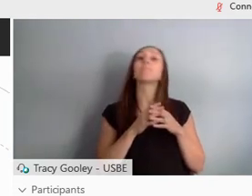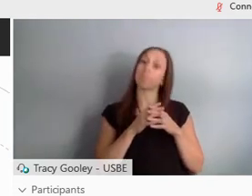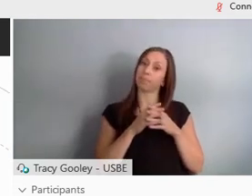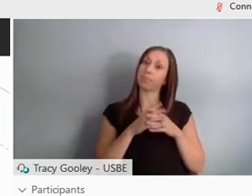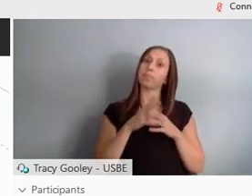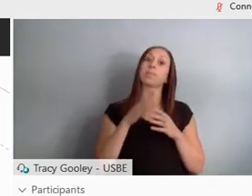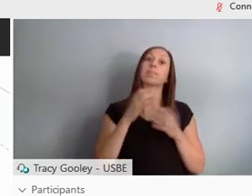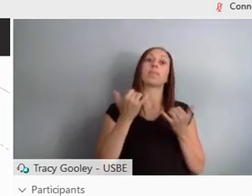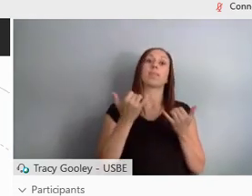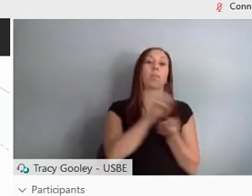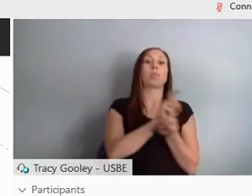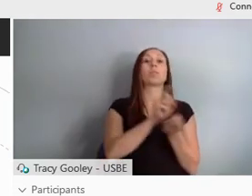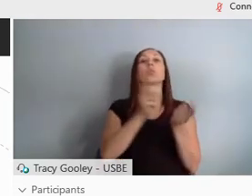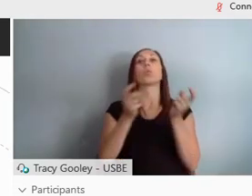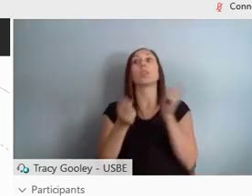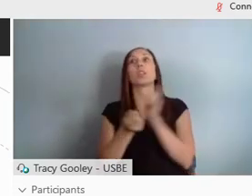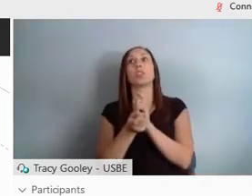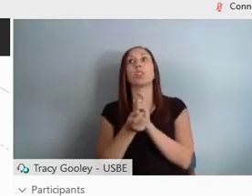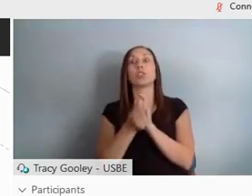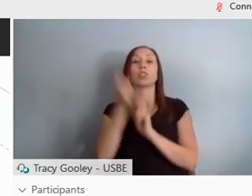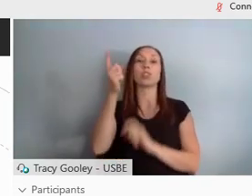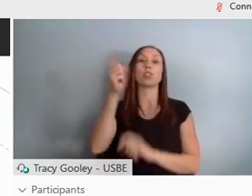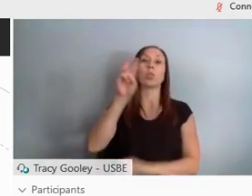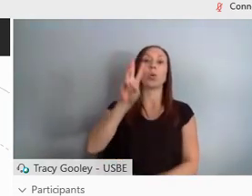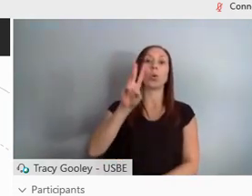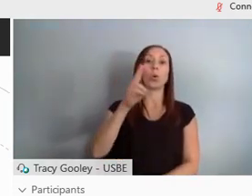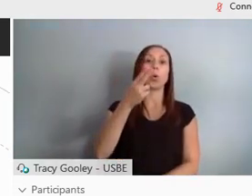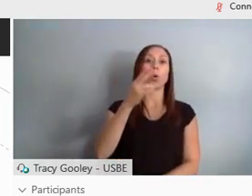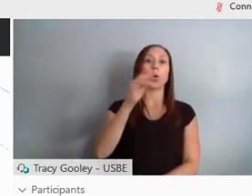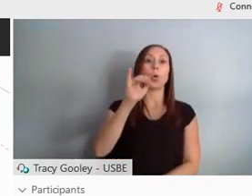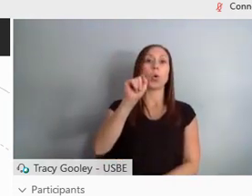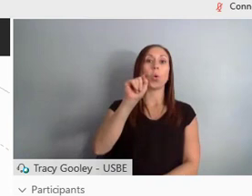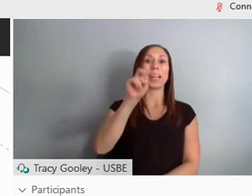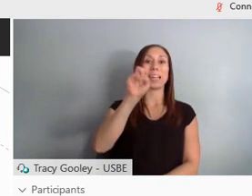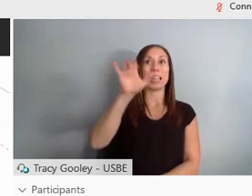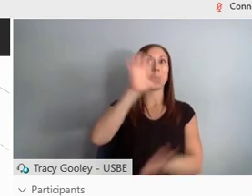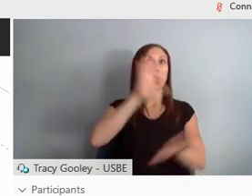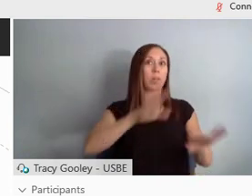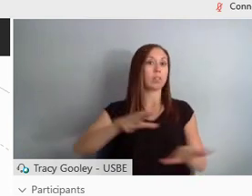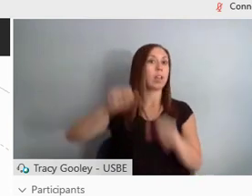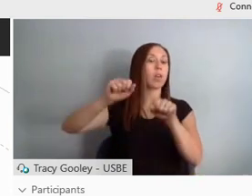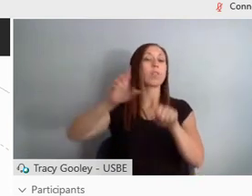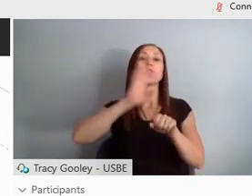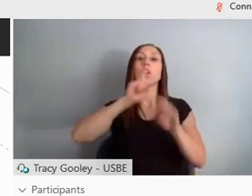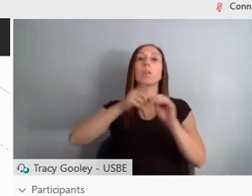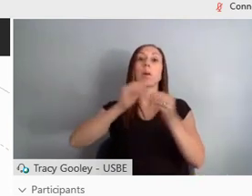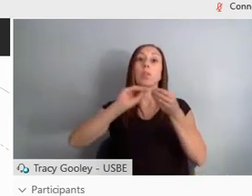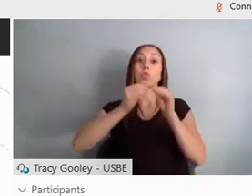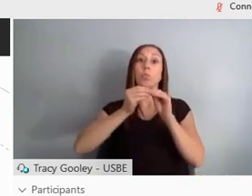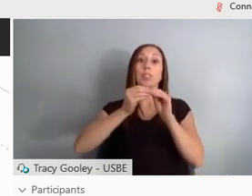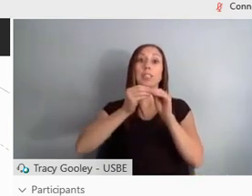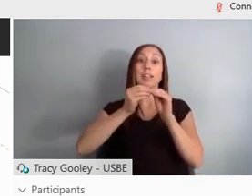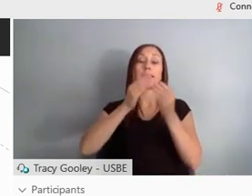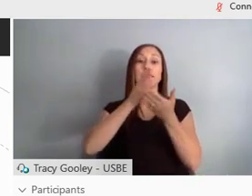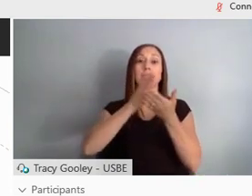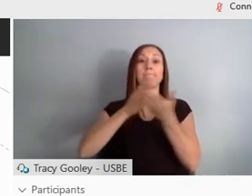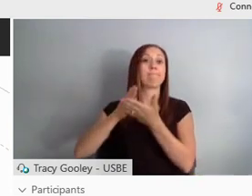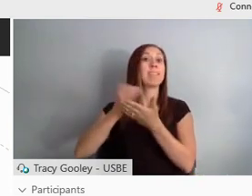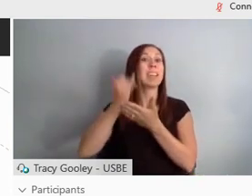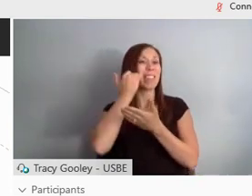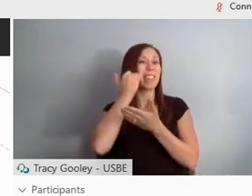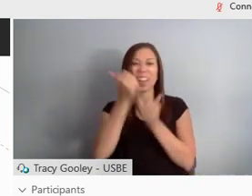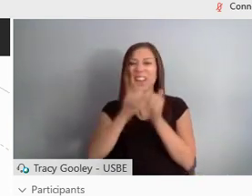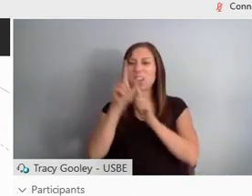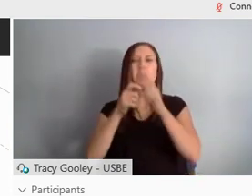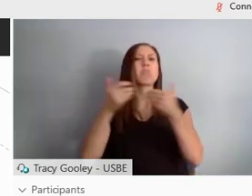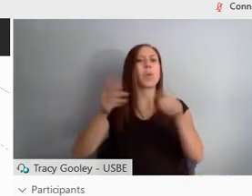Okay, we're going to switch over, and Whitney's going to talk to you about the numeracy items. So if you have questions, feel free to put them in the chat